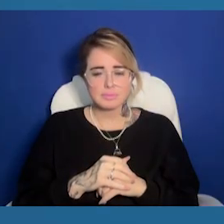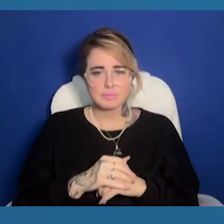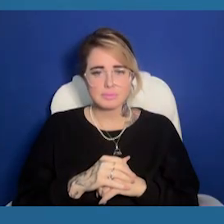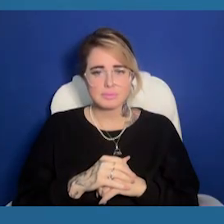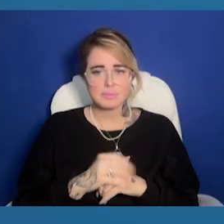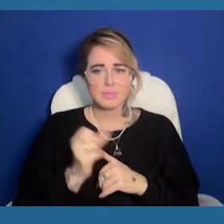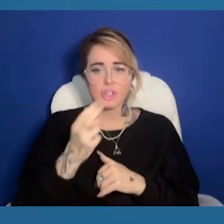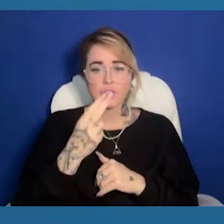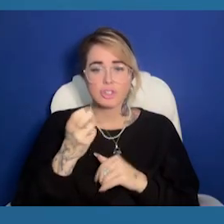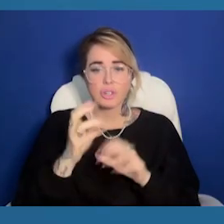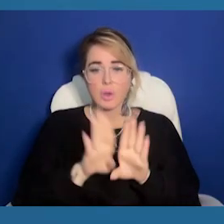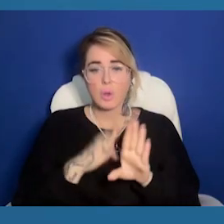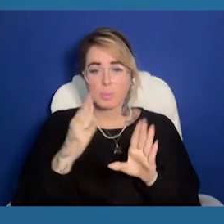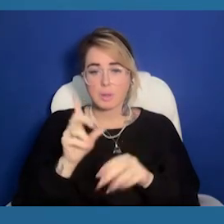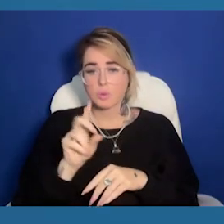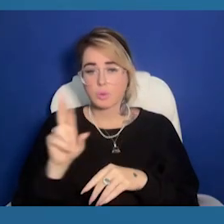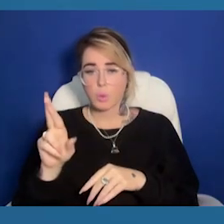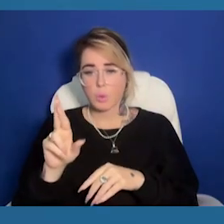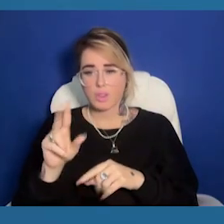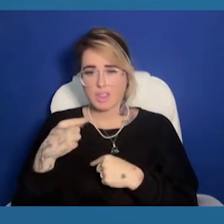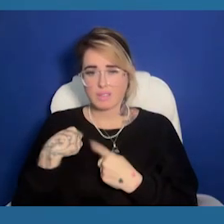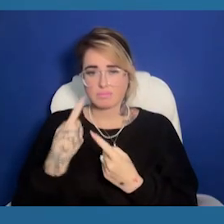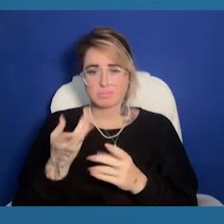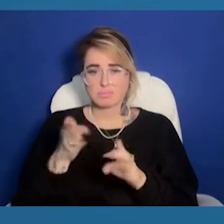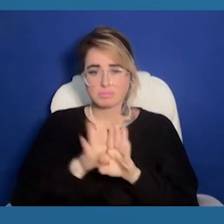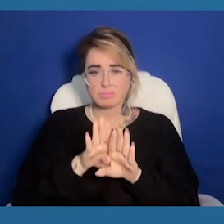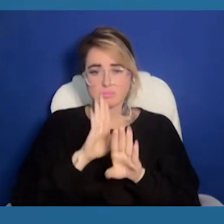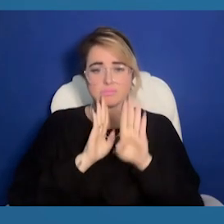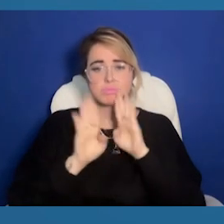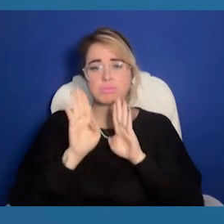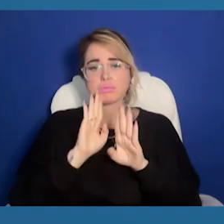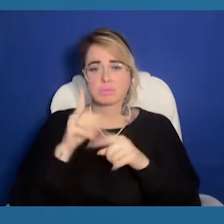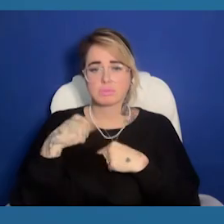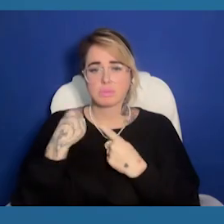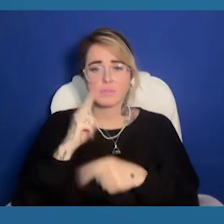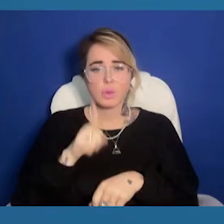She opened doors that had been shut for so long.